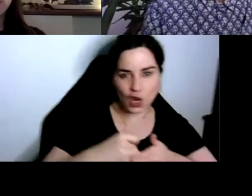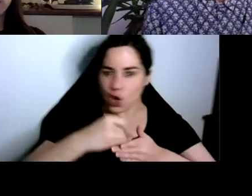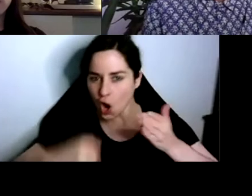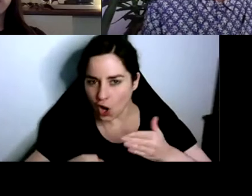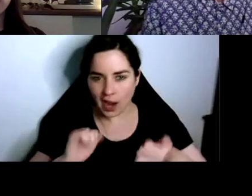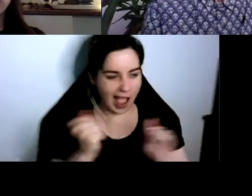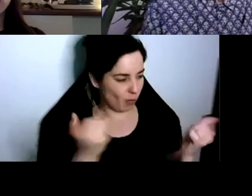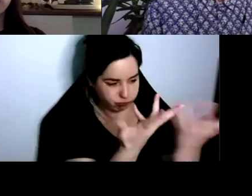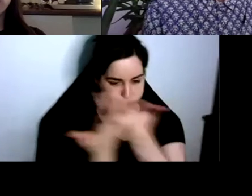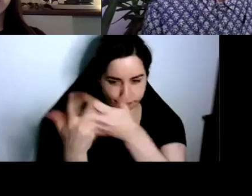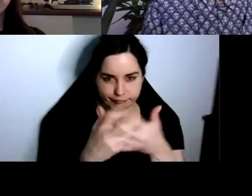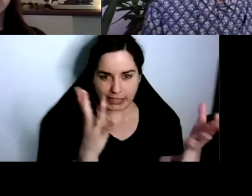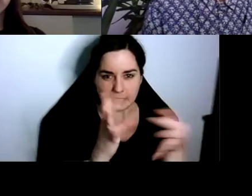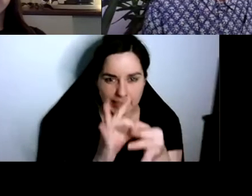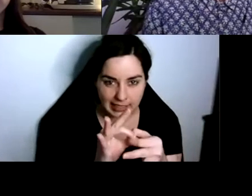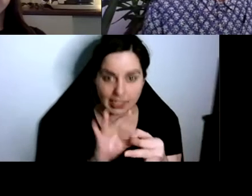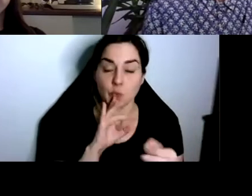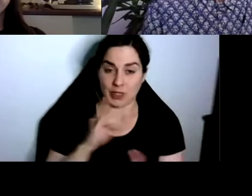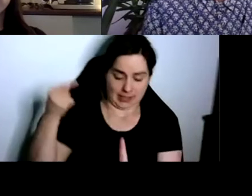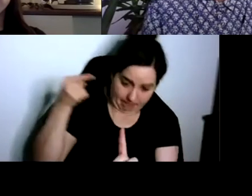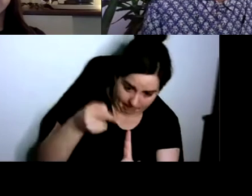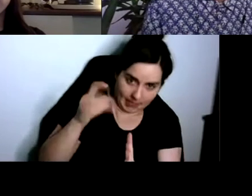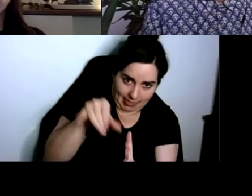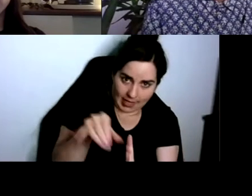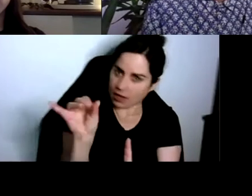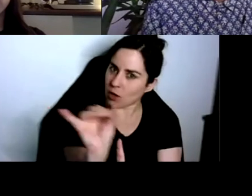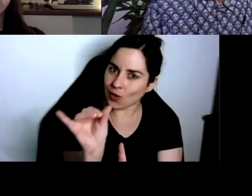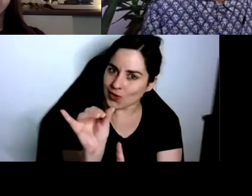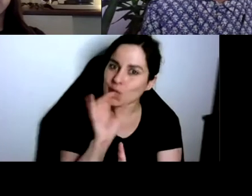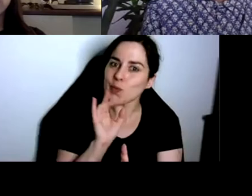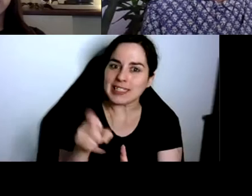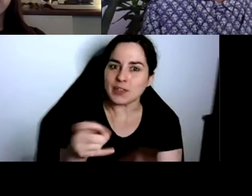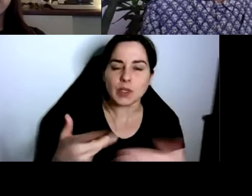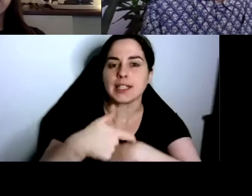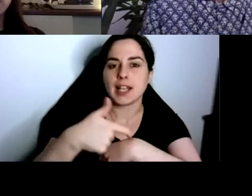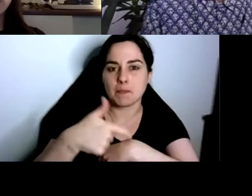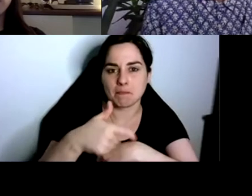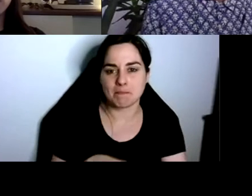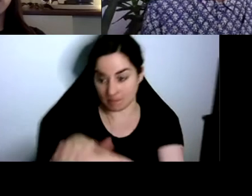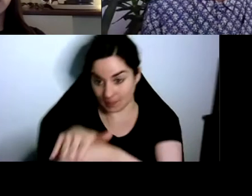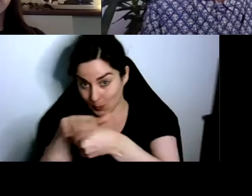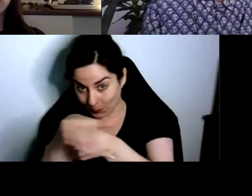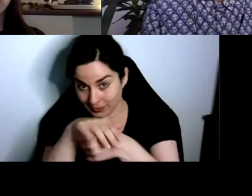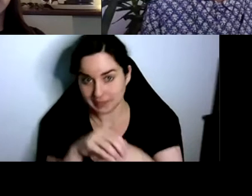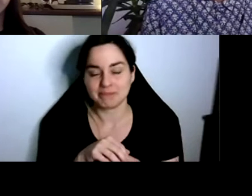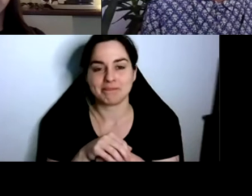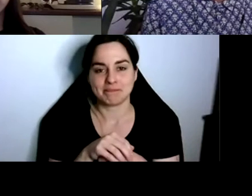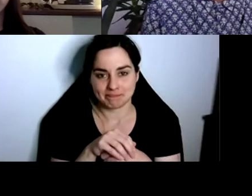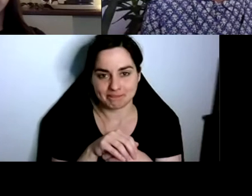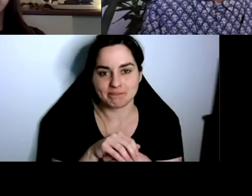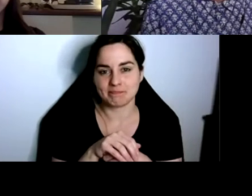in a way is also based on time and proximity and